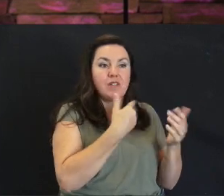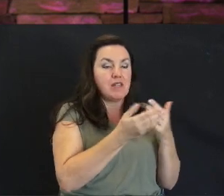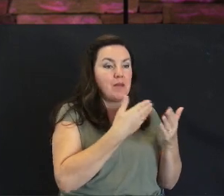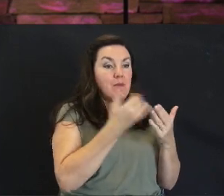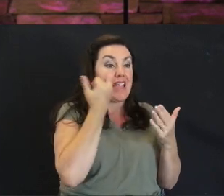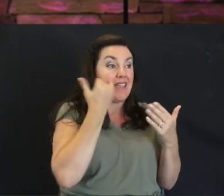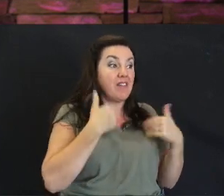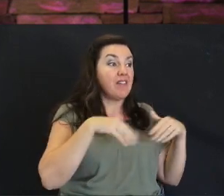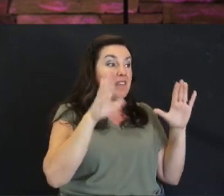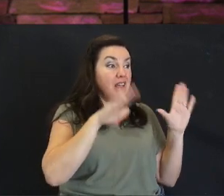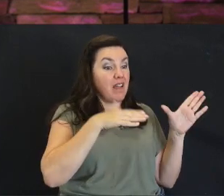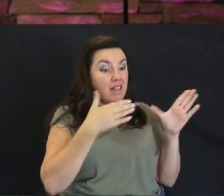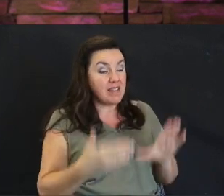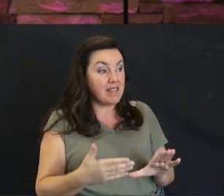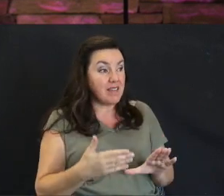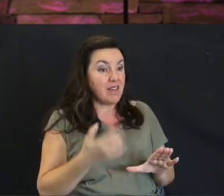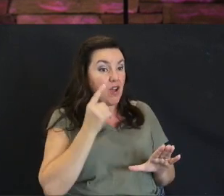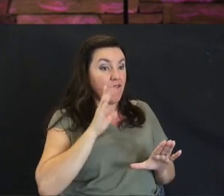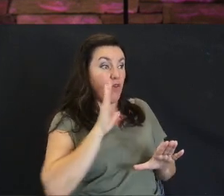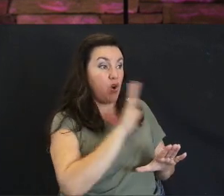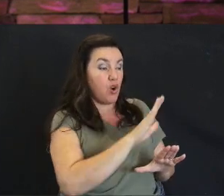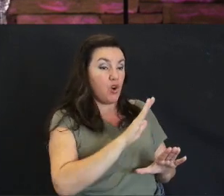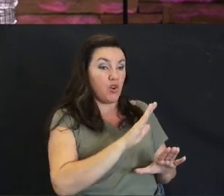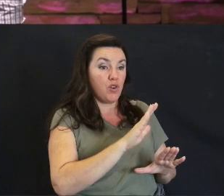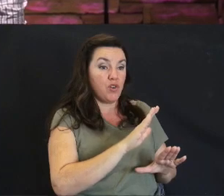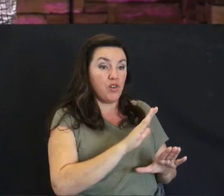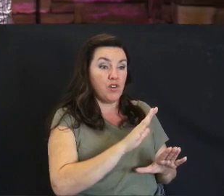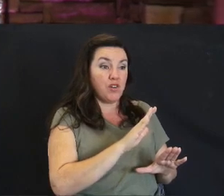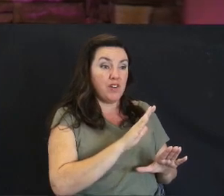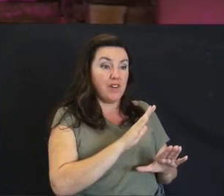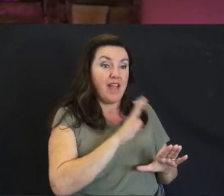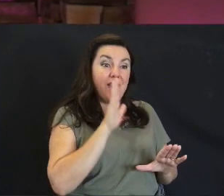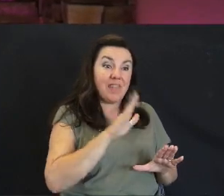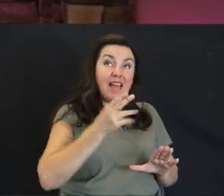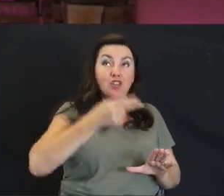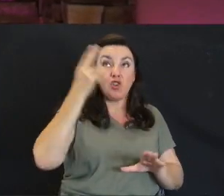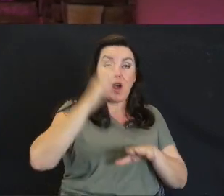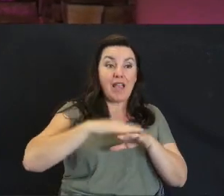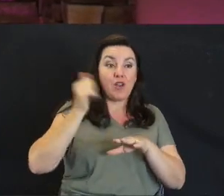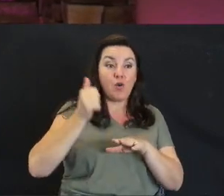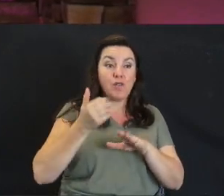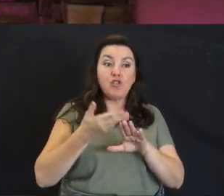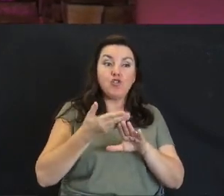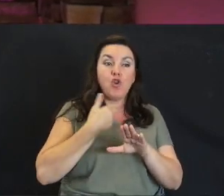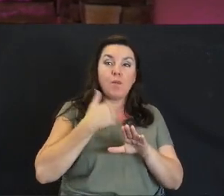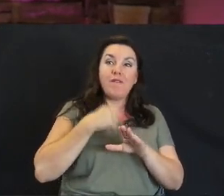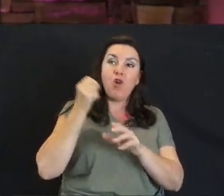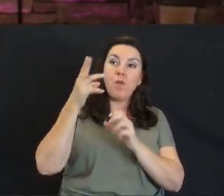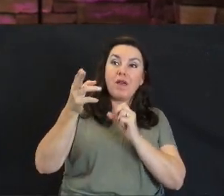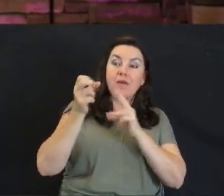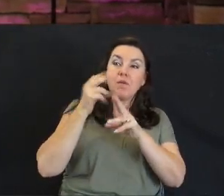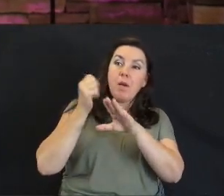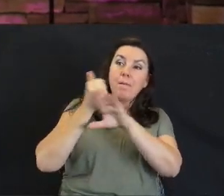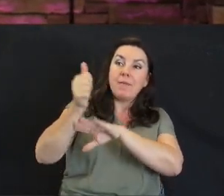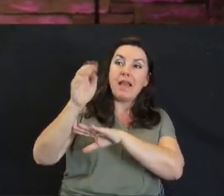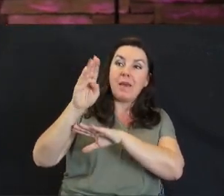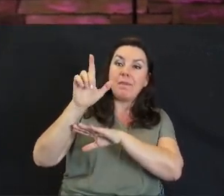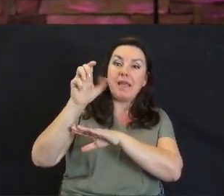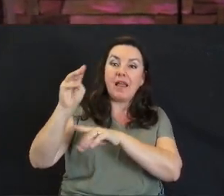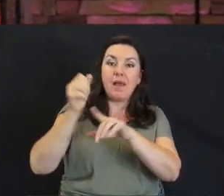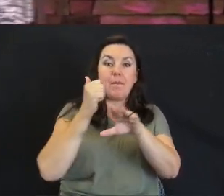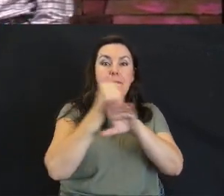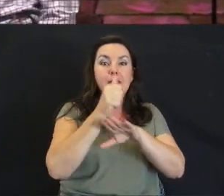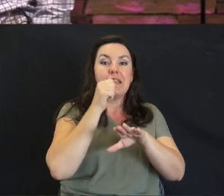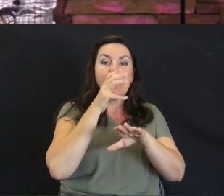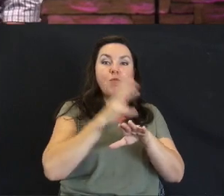for her That is your high And holy calling And again I say Before we cast stones At the feminist movement And the Black Lives Matter movement And the Marxist